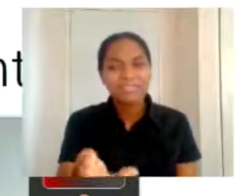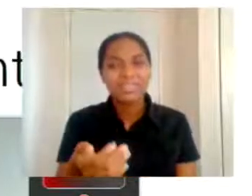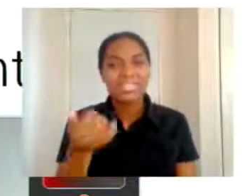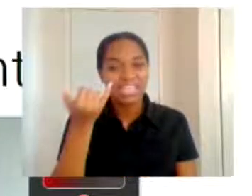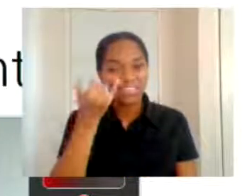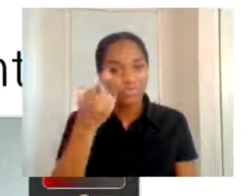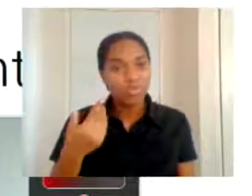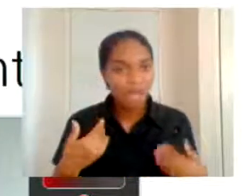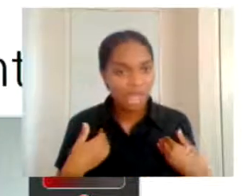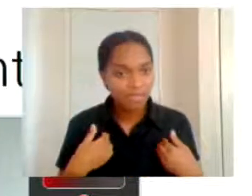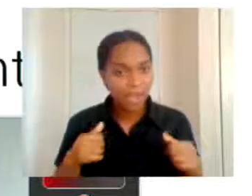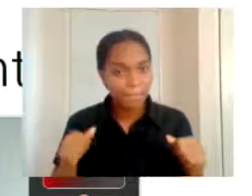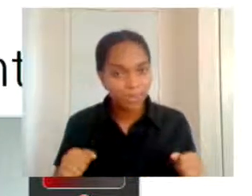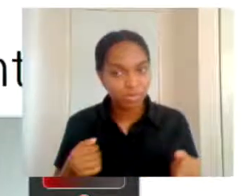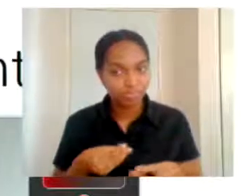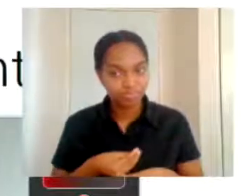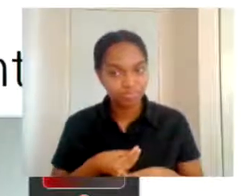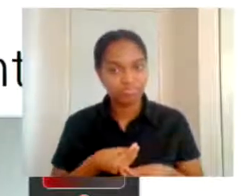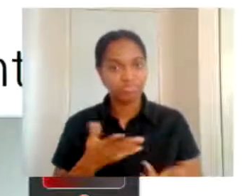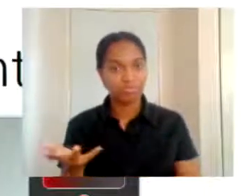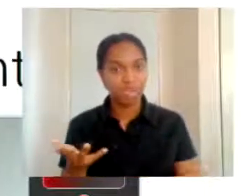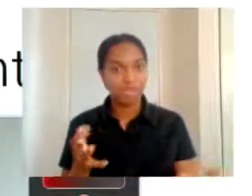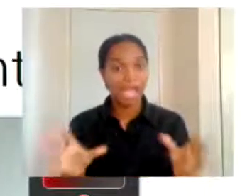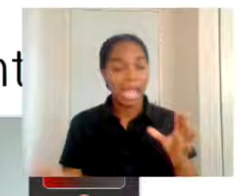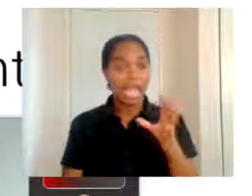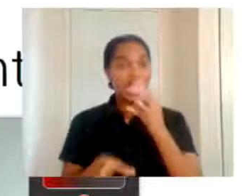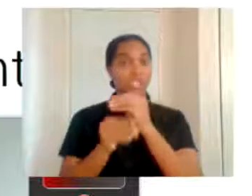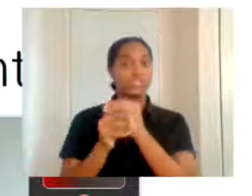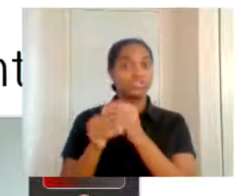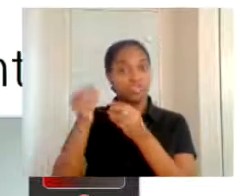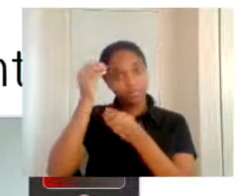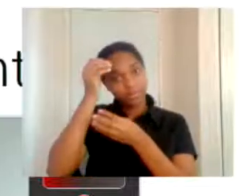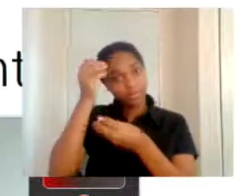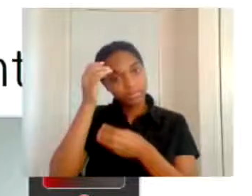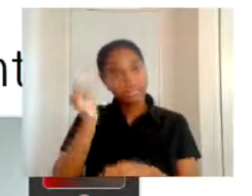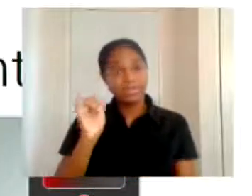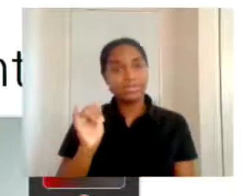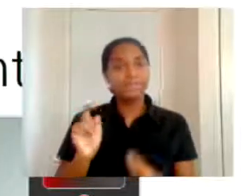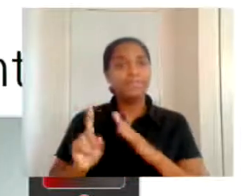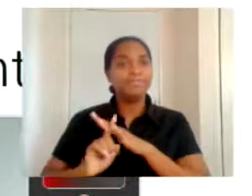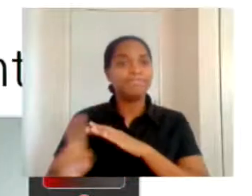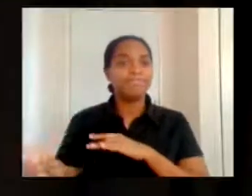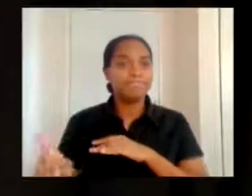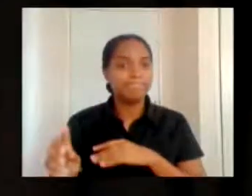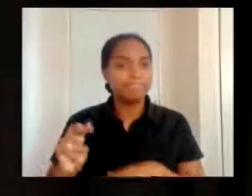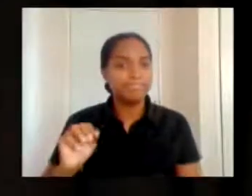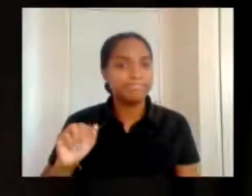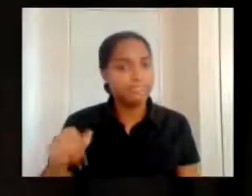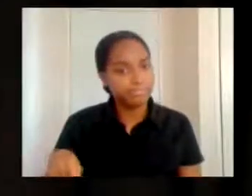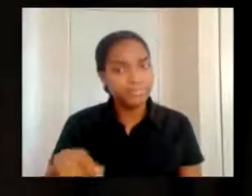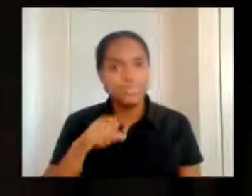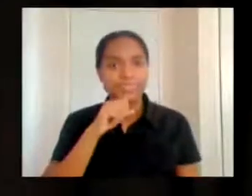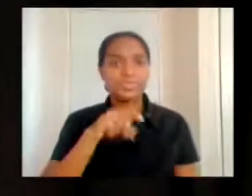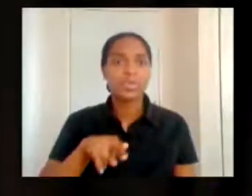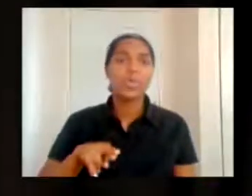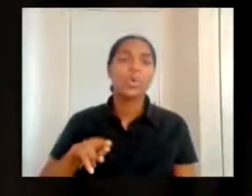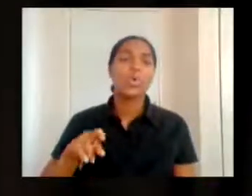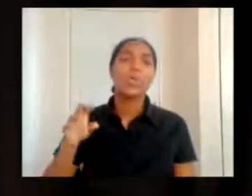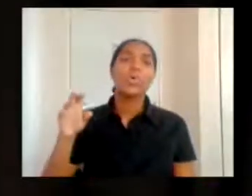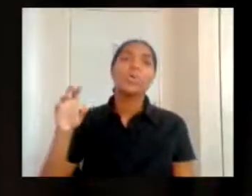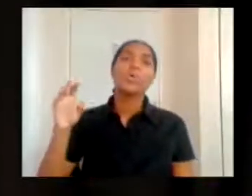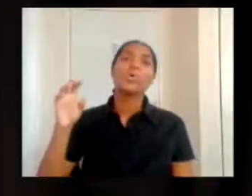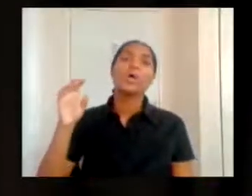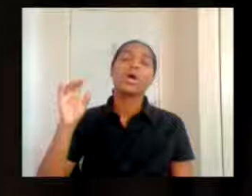an ability to provide additional map information like evacuation map or the shelter, where to go to find